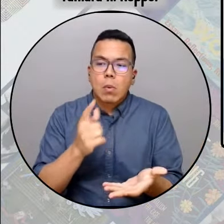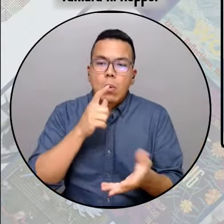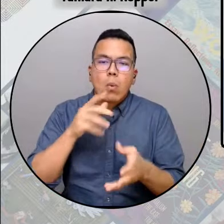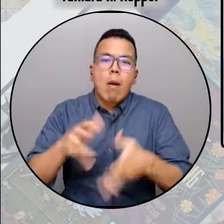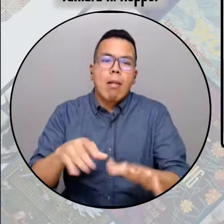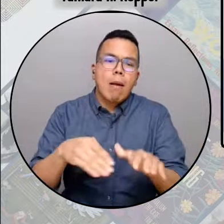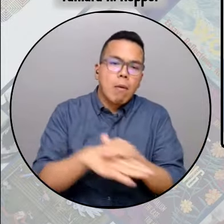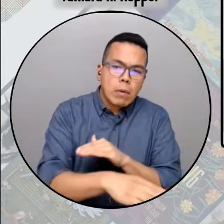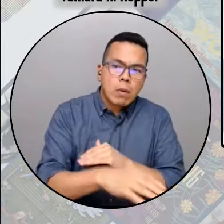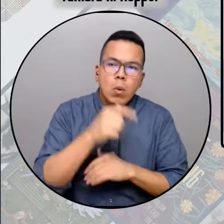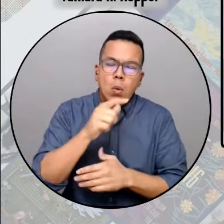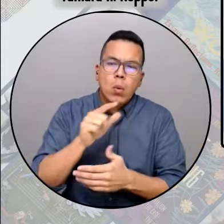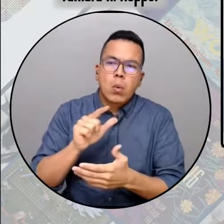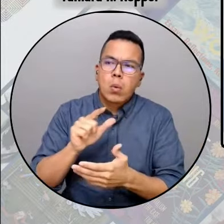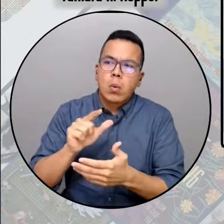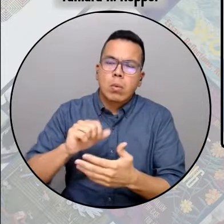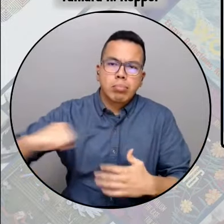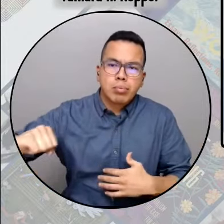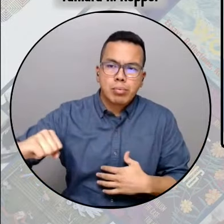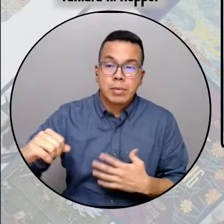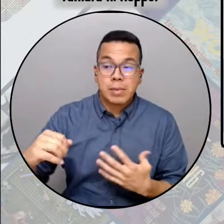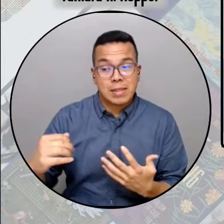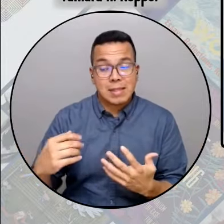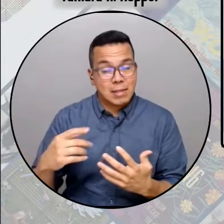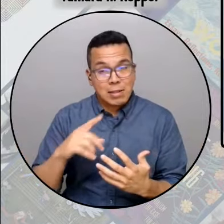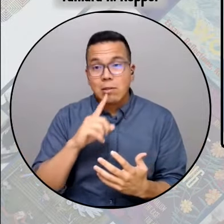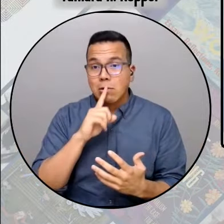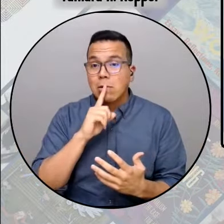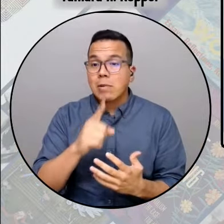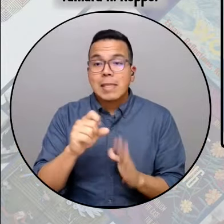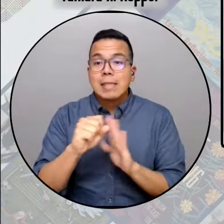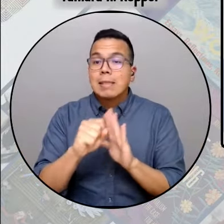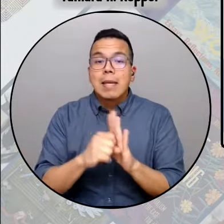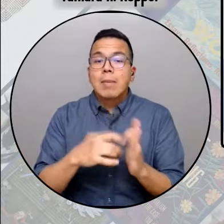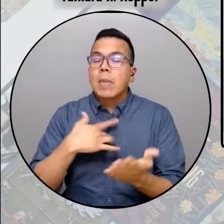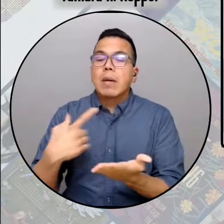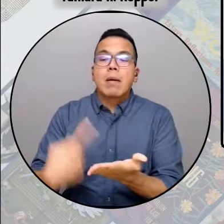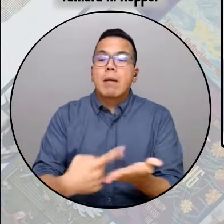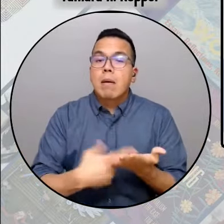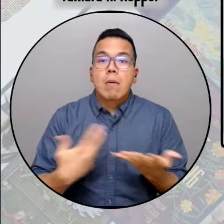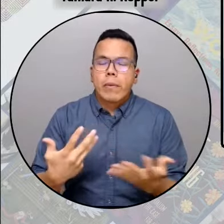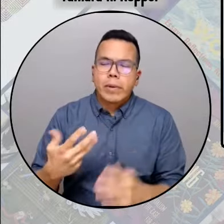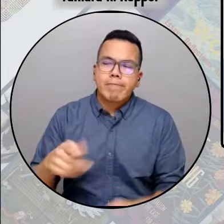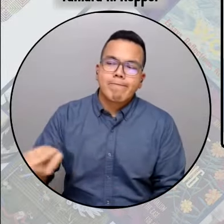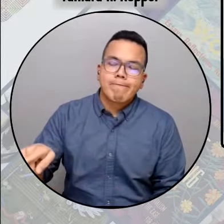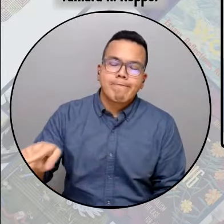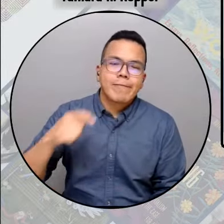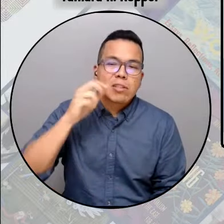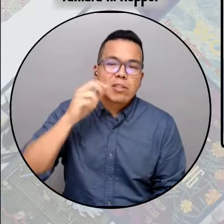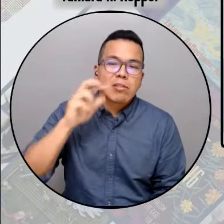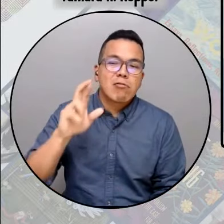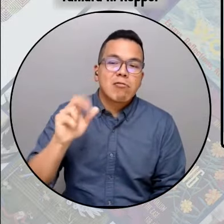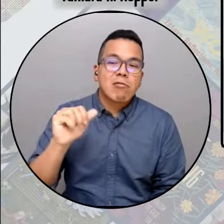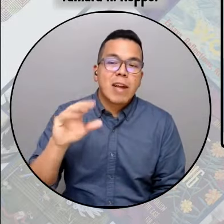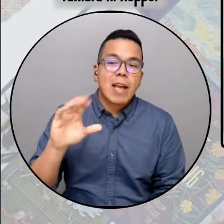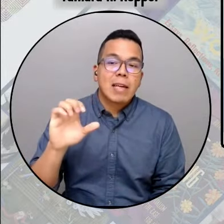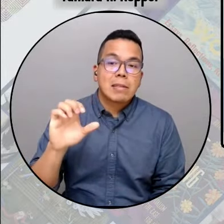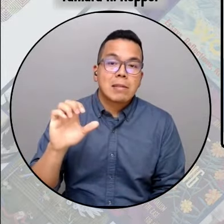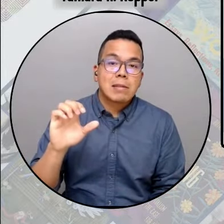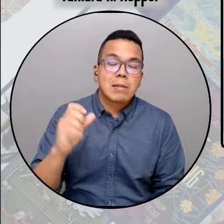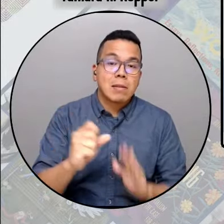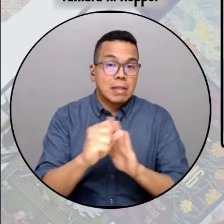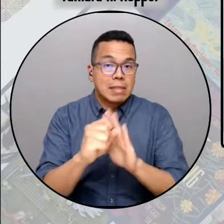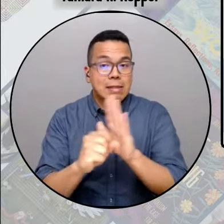population was very much conversations about race. These debates about will a state be a slave state or a free